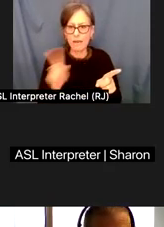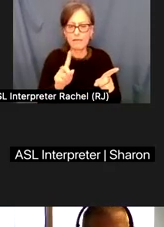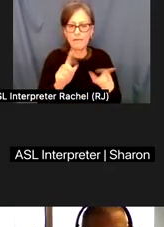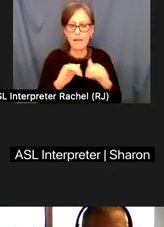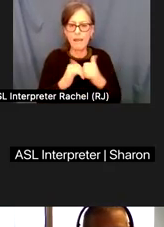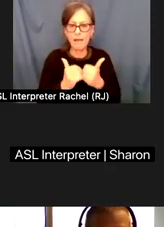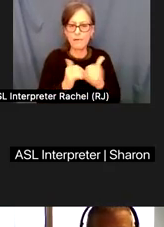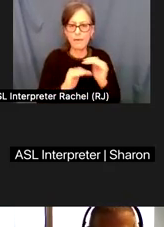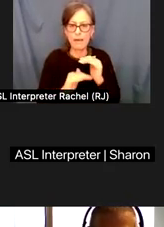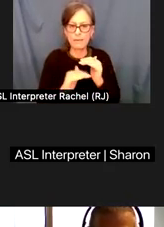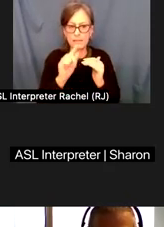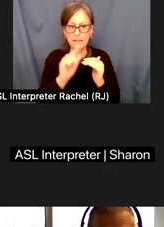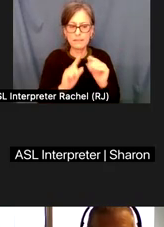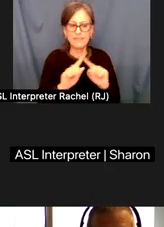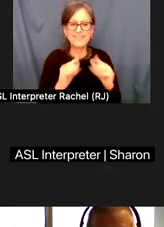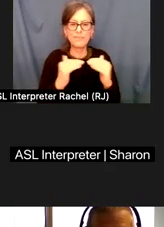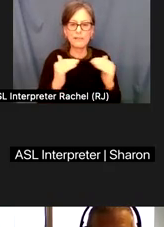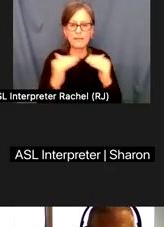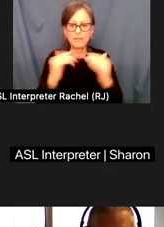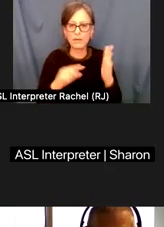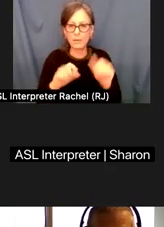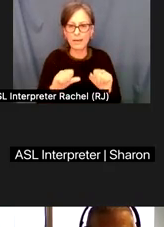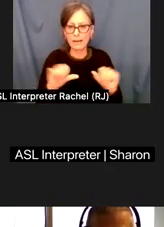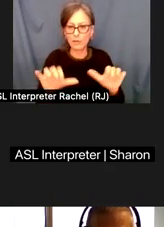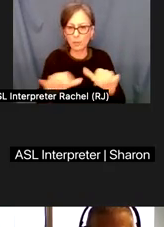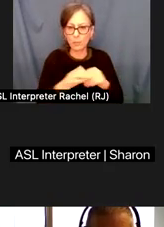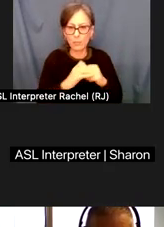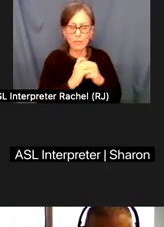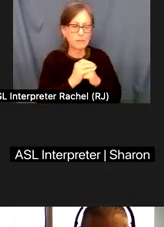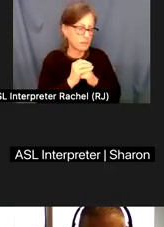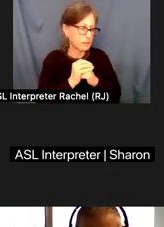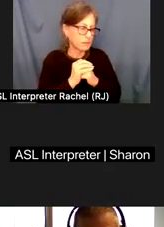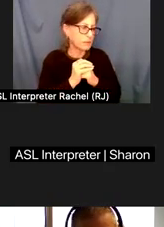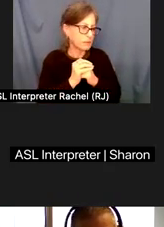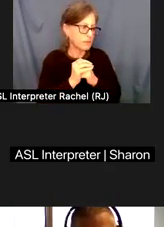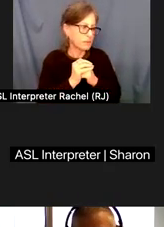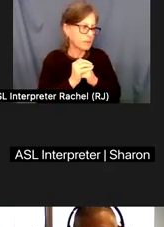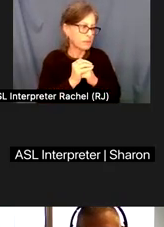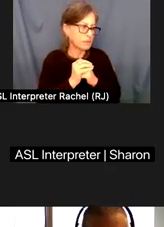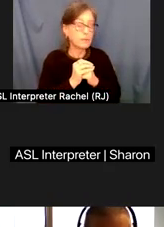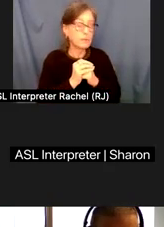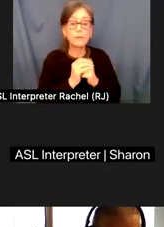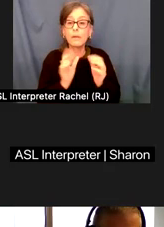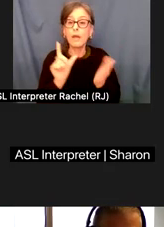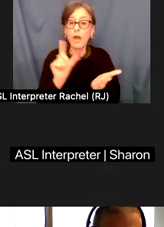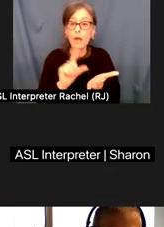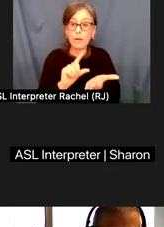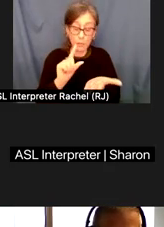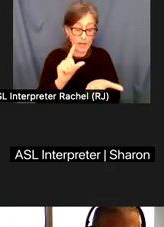them? There's different levels of things you can do. At a best point is make copies, put them on the thumb